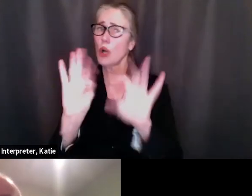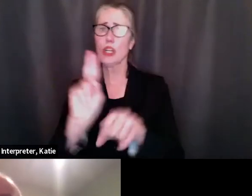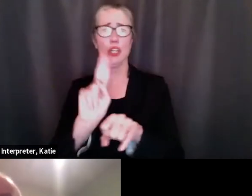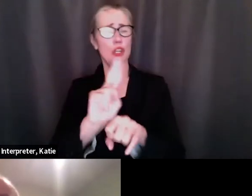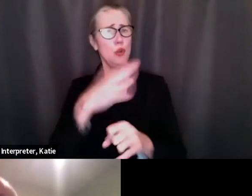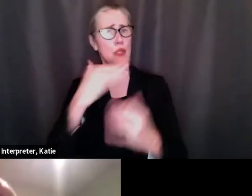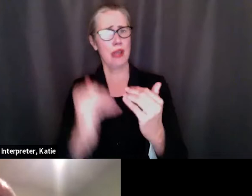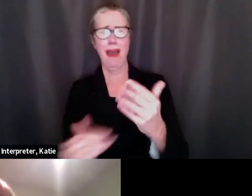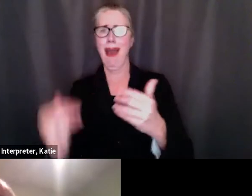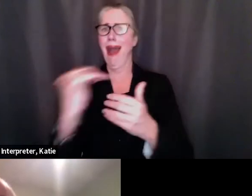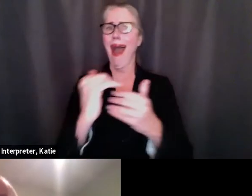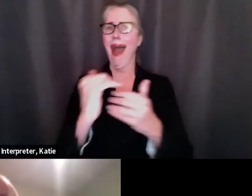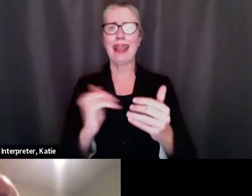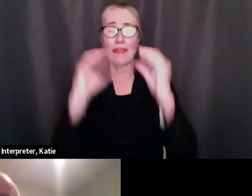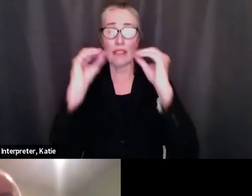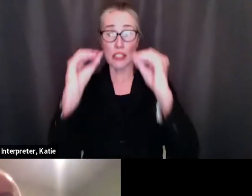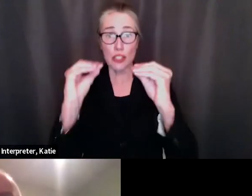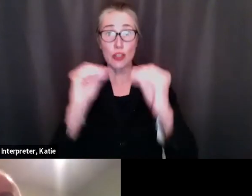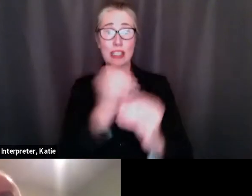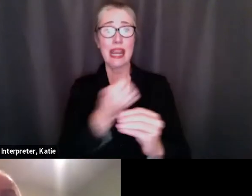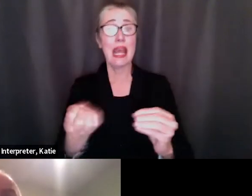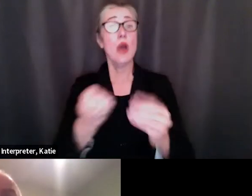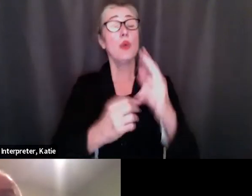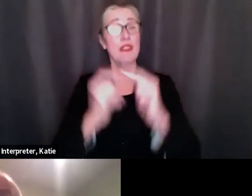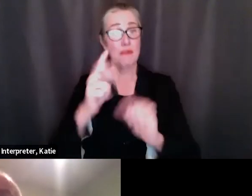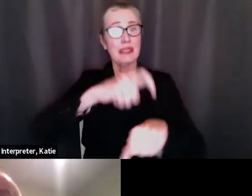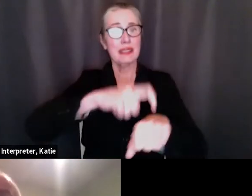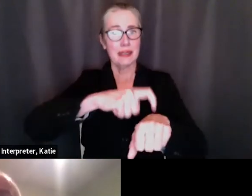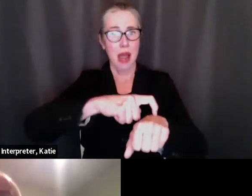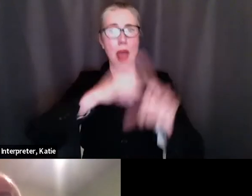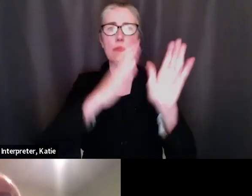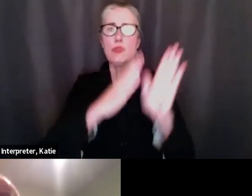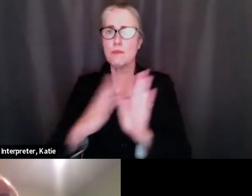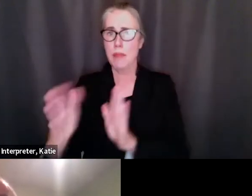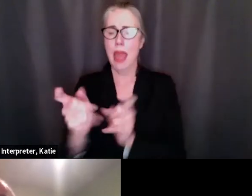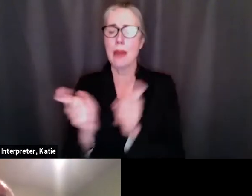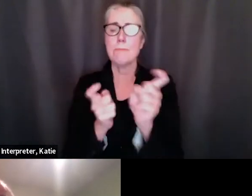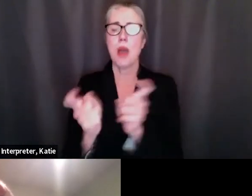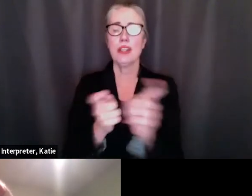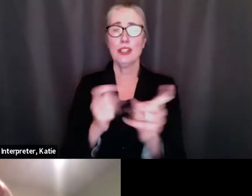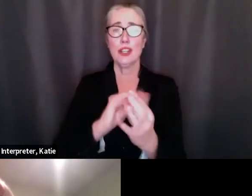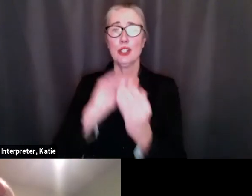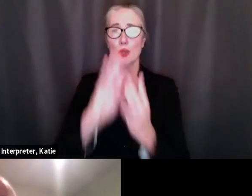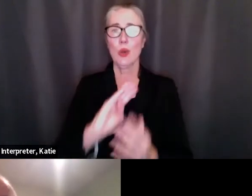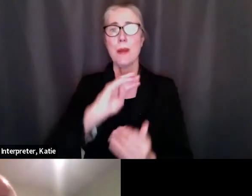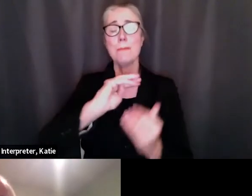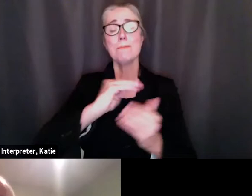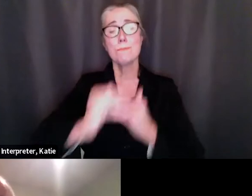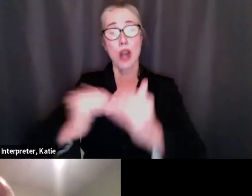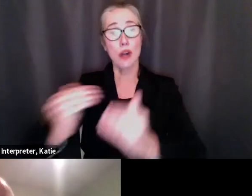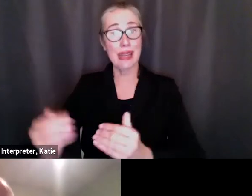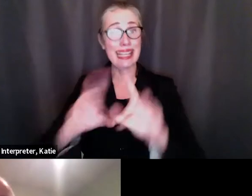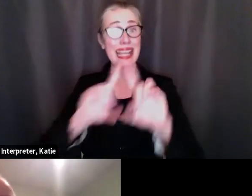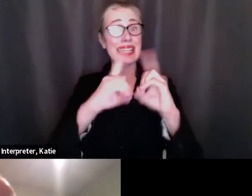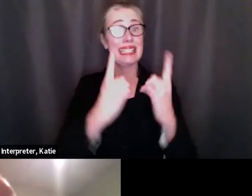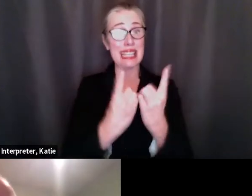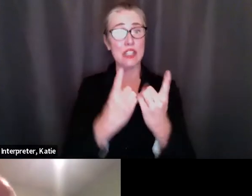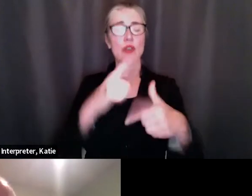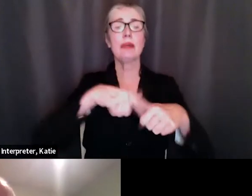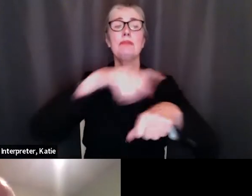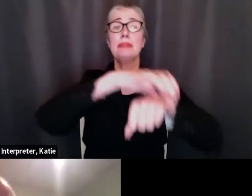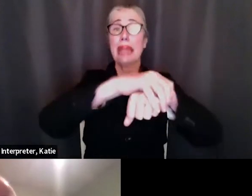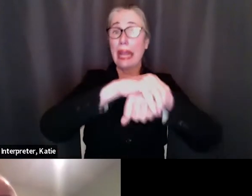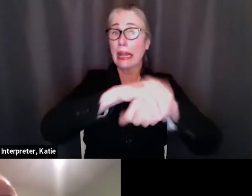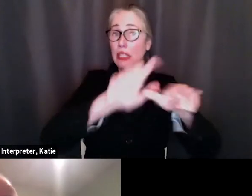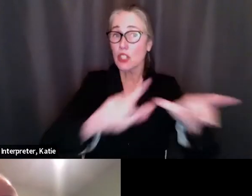teacher teams have built in plc time to plan and monitor student progress district english language arts math